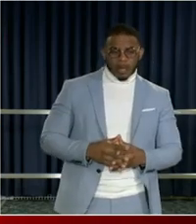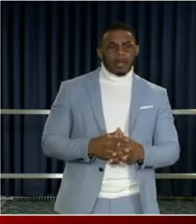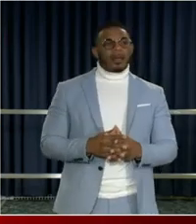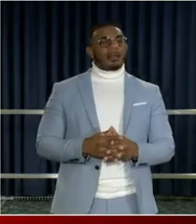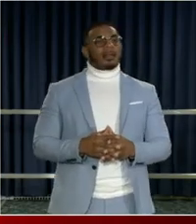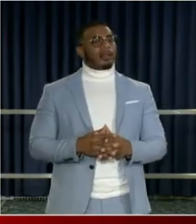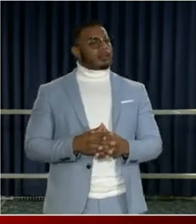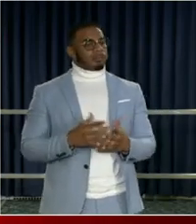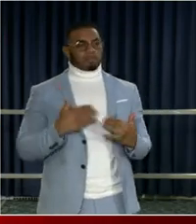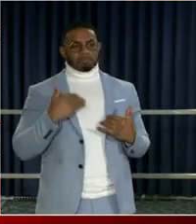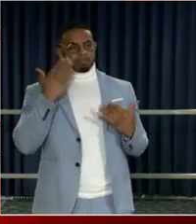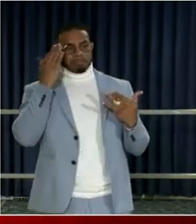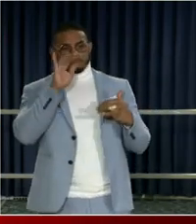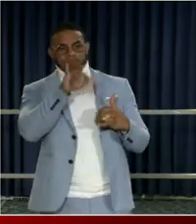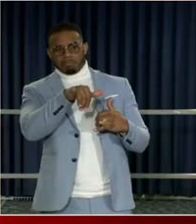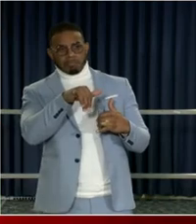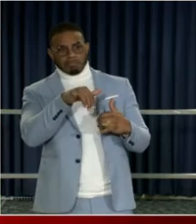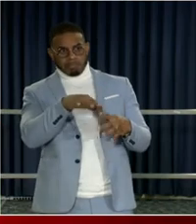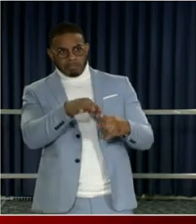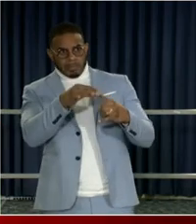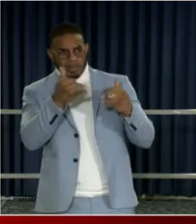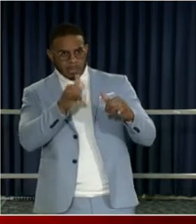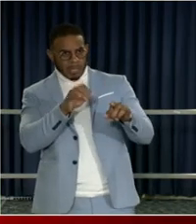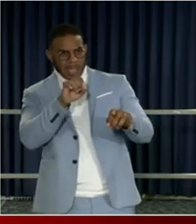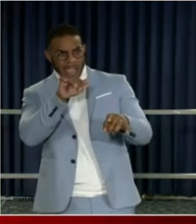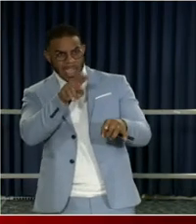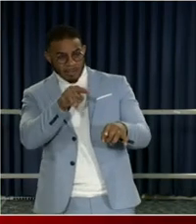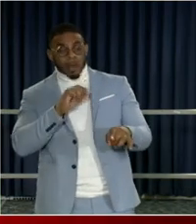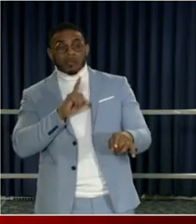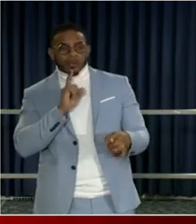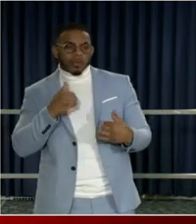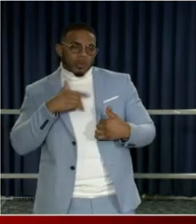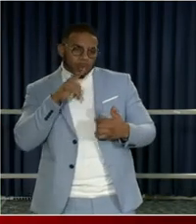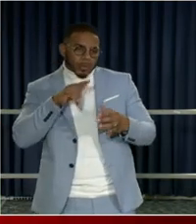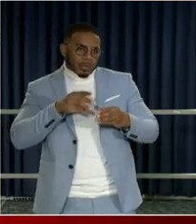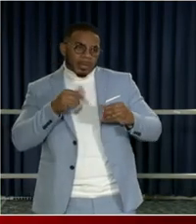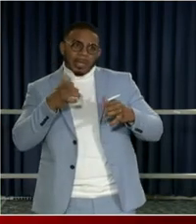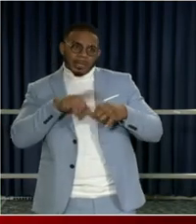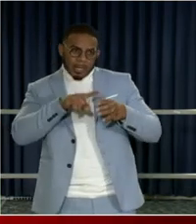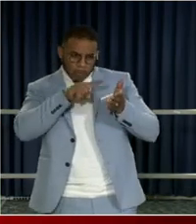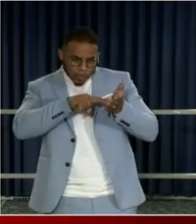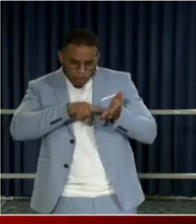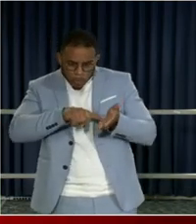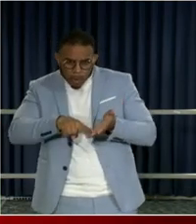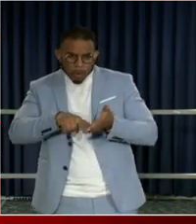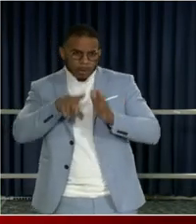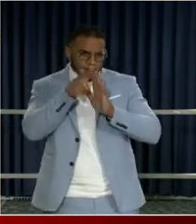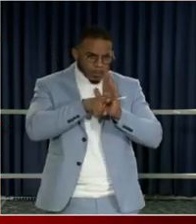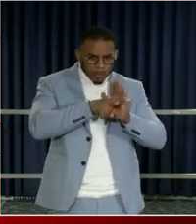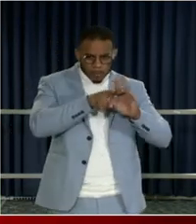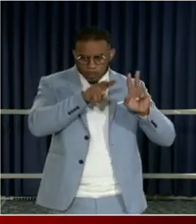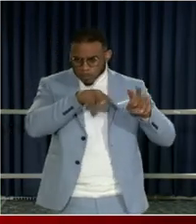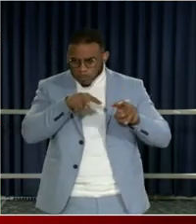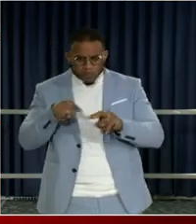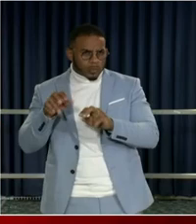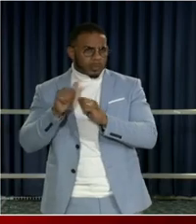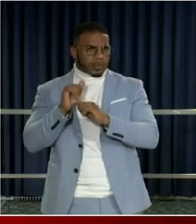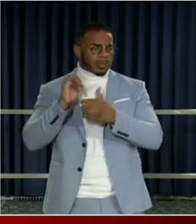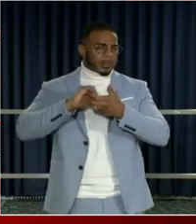I'm not aware of that particular instance, Evan, and I'm sure that we're going to spend a lot of time working with our